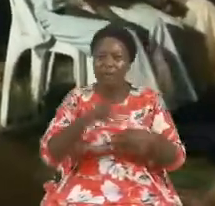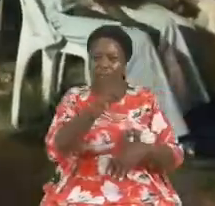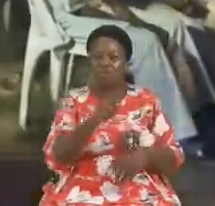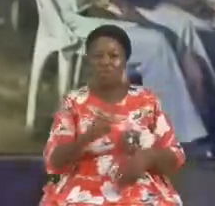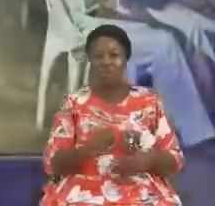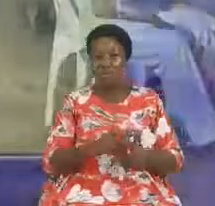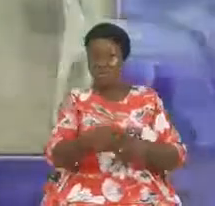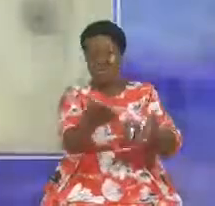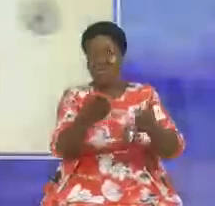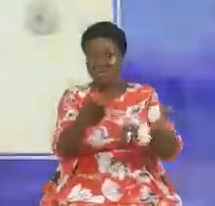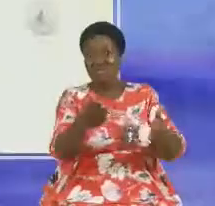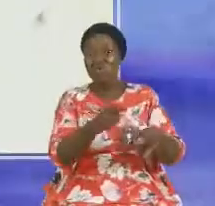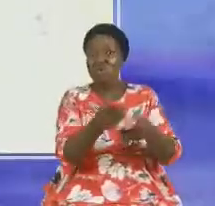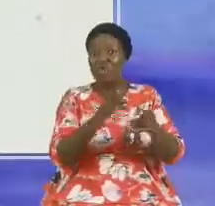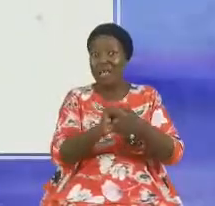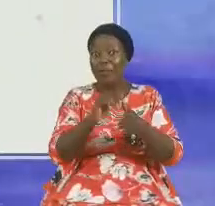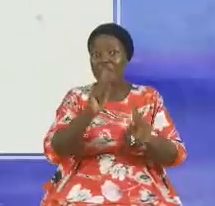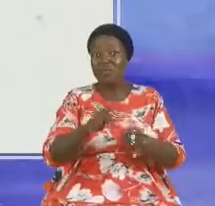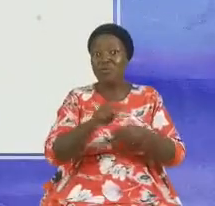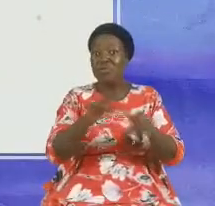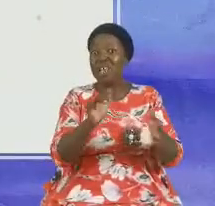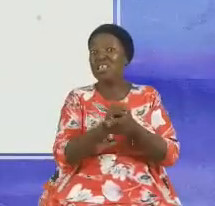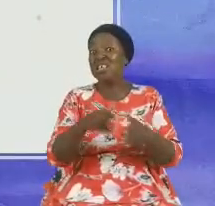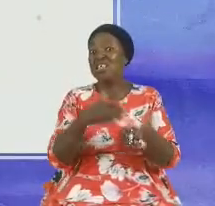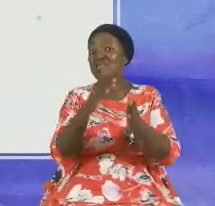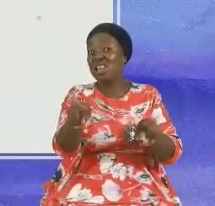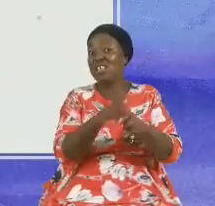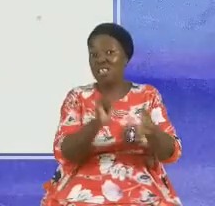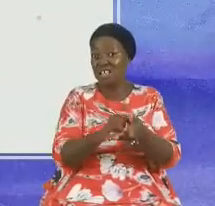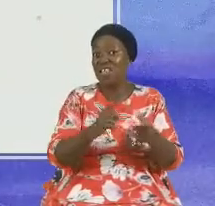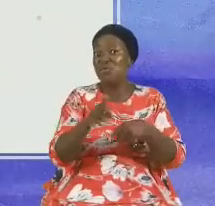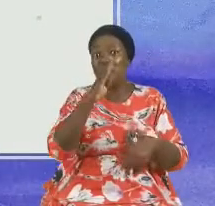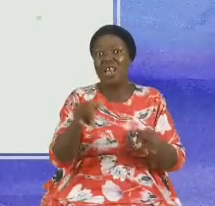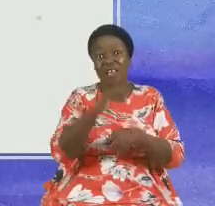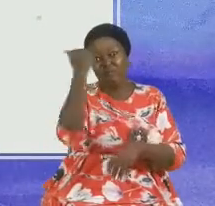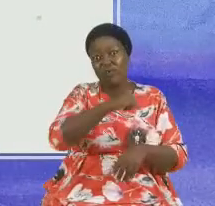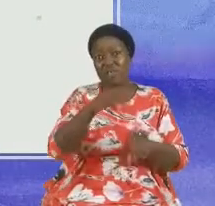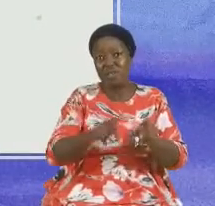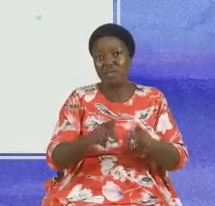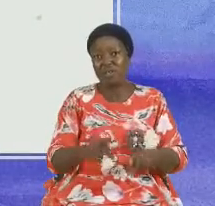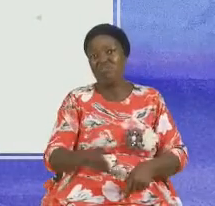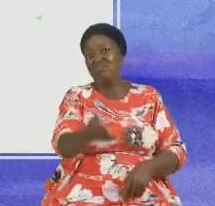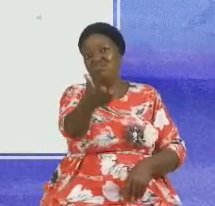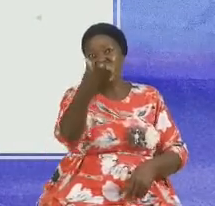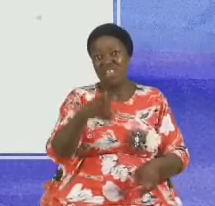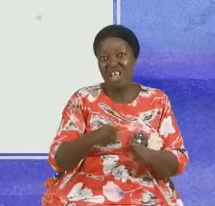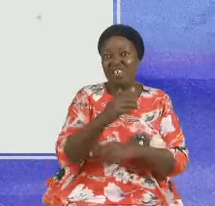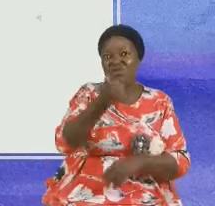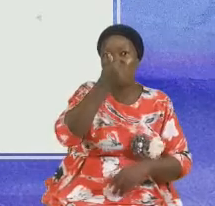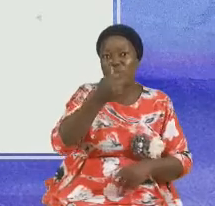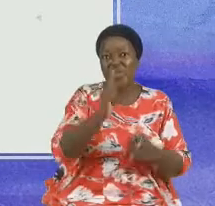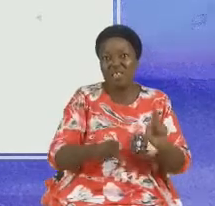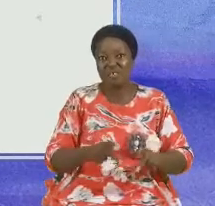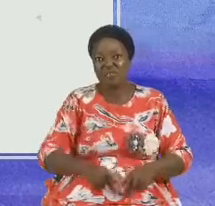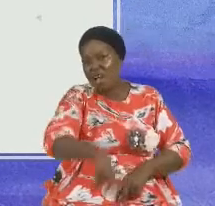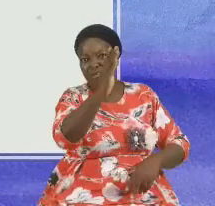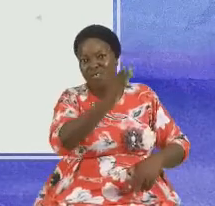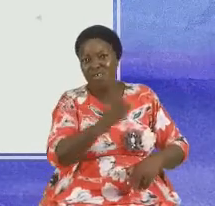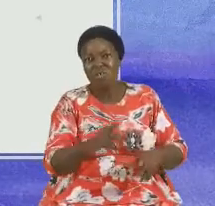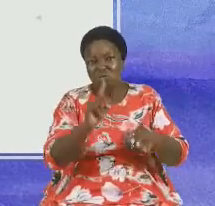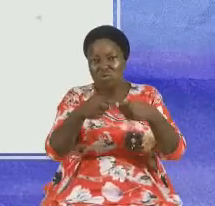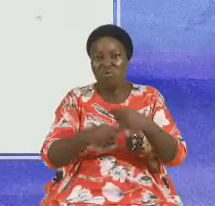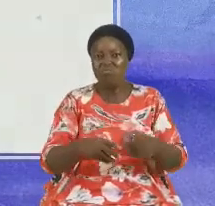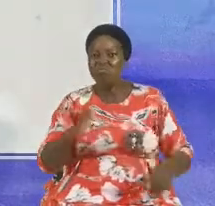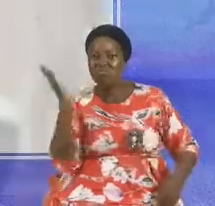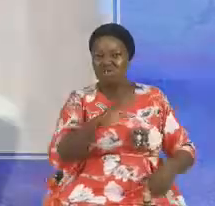Your mind will say, you want somebody to walk over you like that, and you'll be like a foolish person, dense